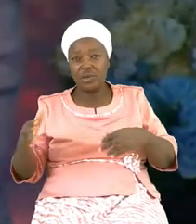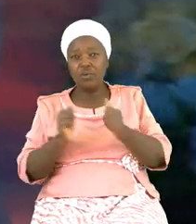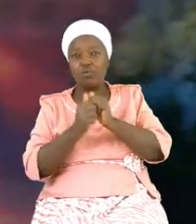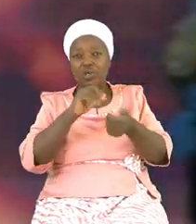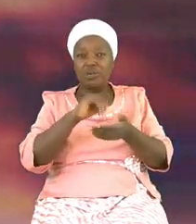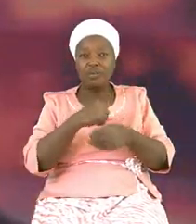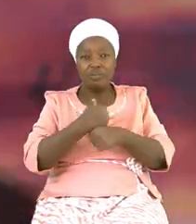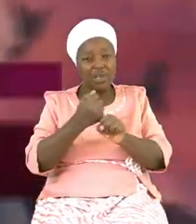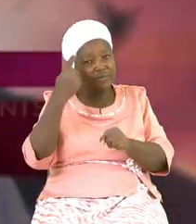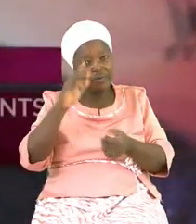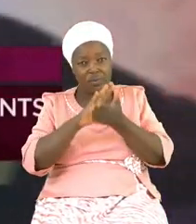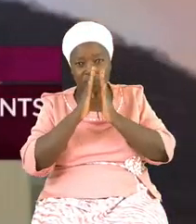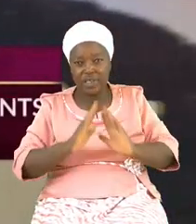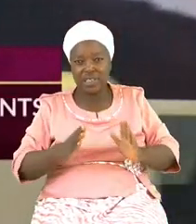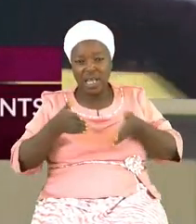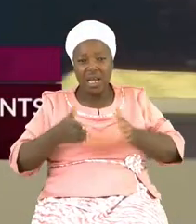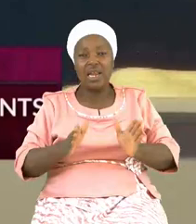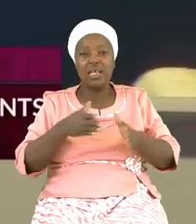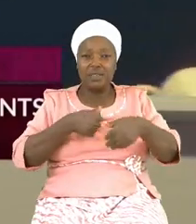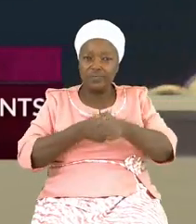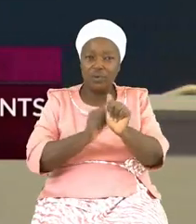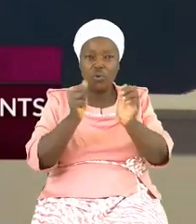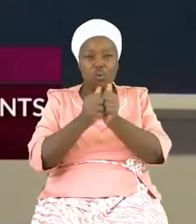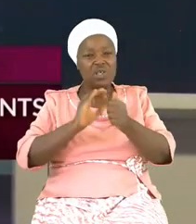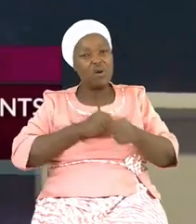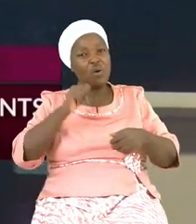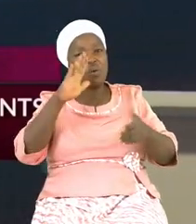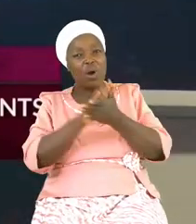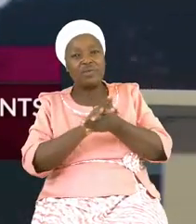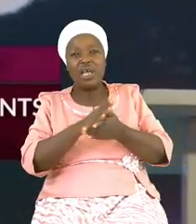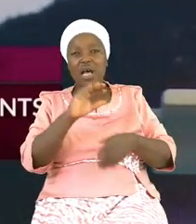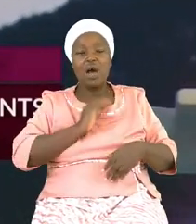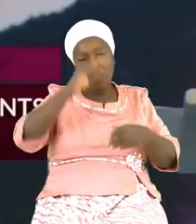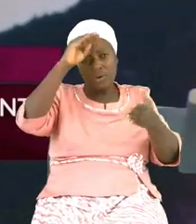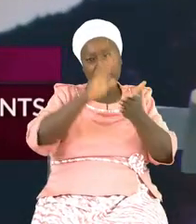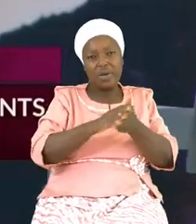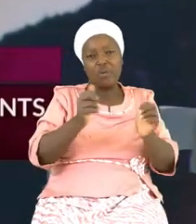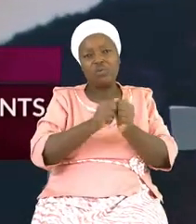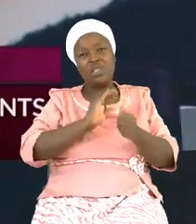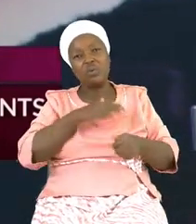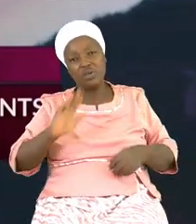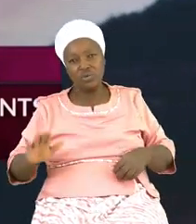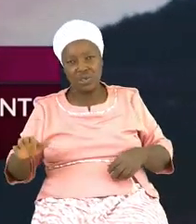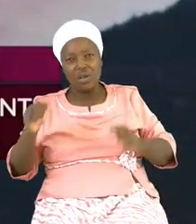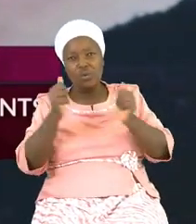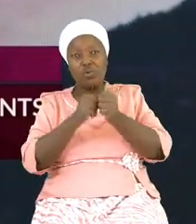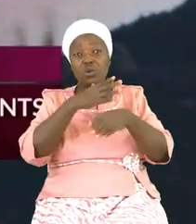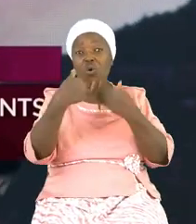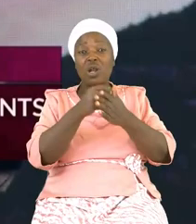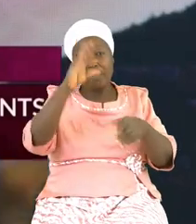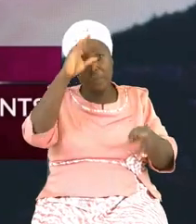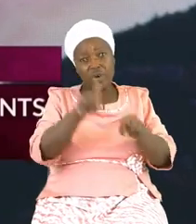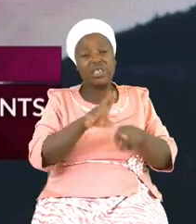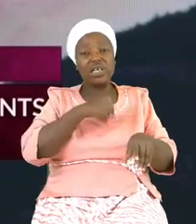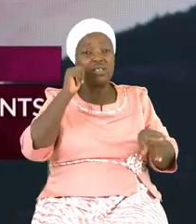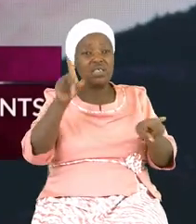Let us follow with our wives, with our husbands, with our children, with our brothers and sisters, with